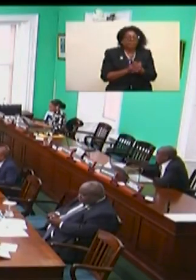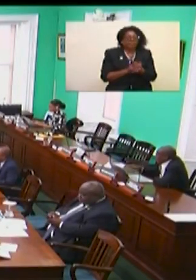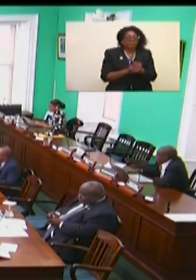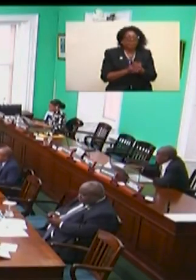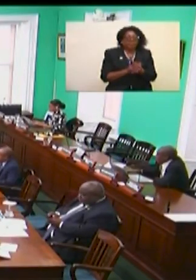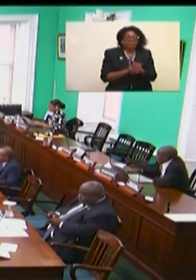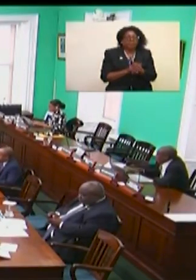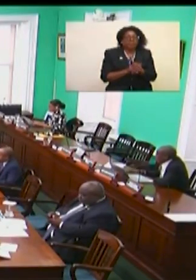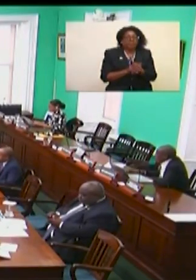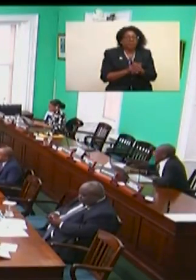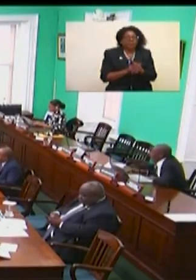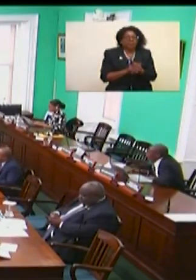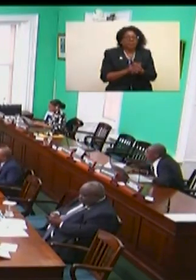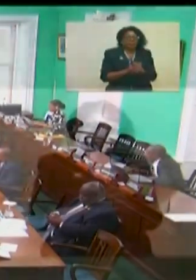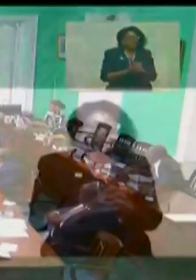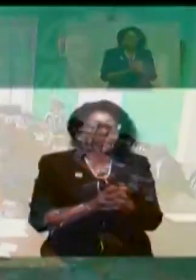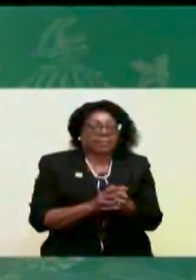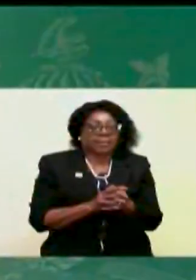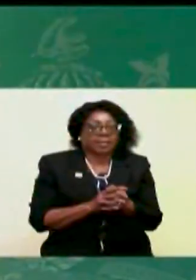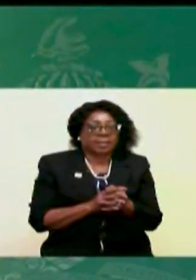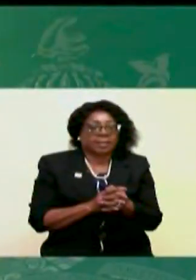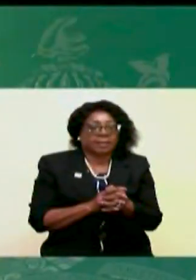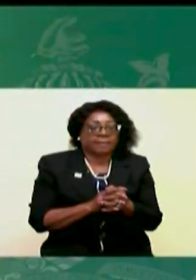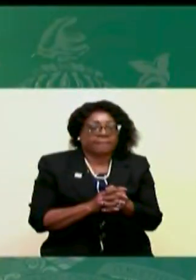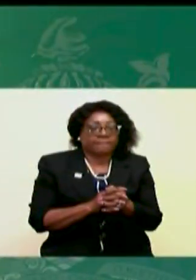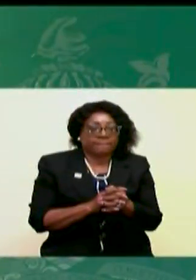Not a greenhouse.